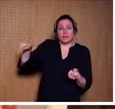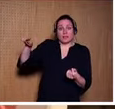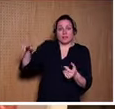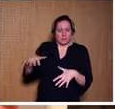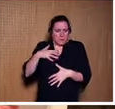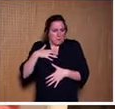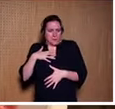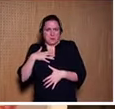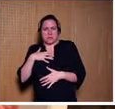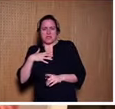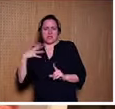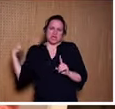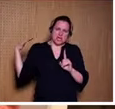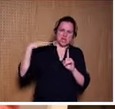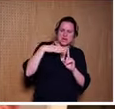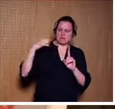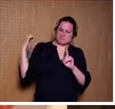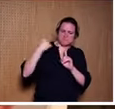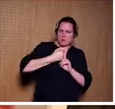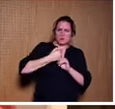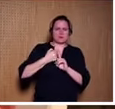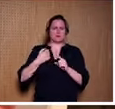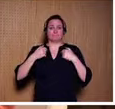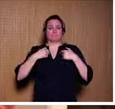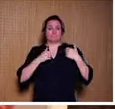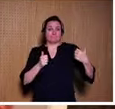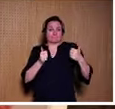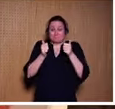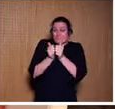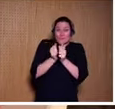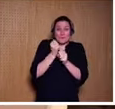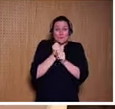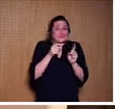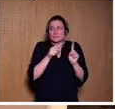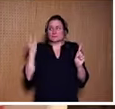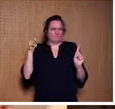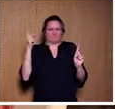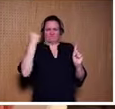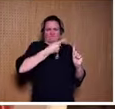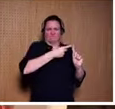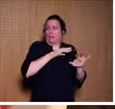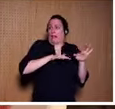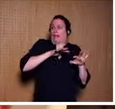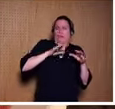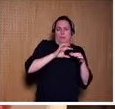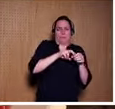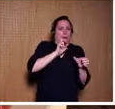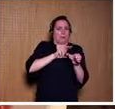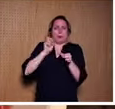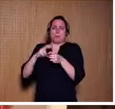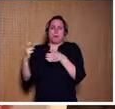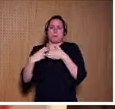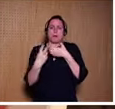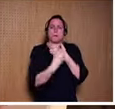after our partners, they're coming after our allies. And they're using the tactics we've all sort of talked about,